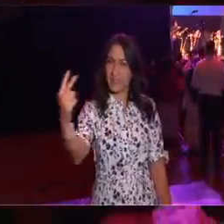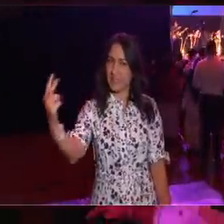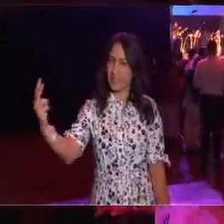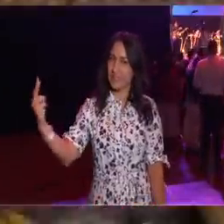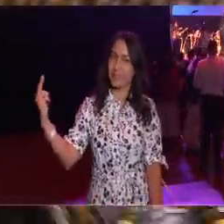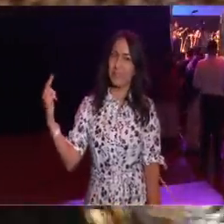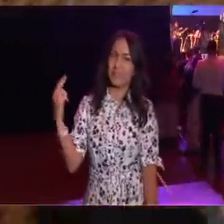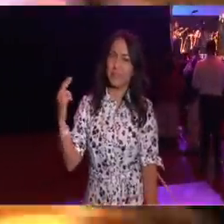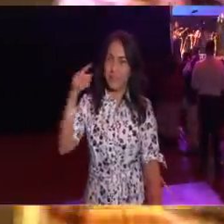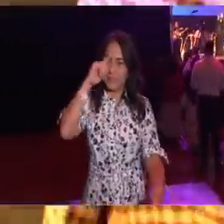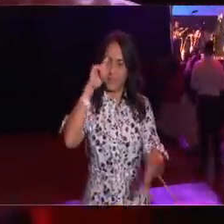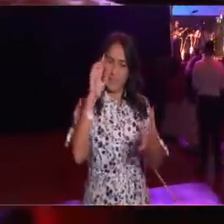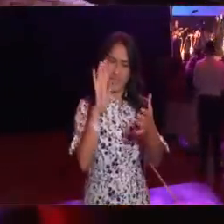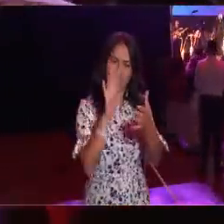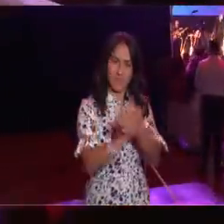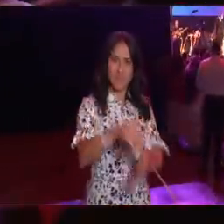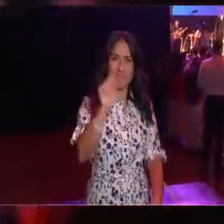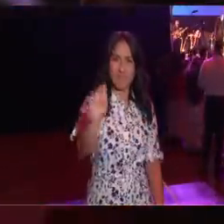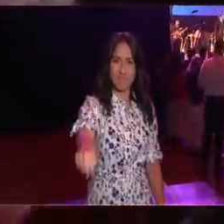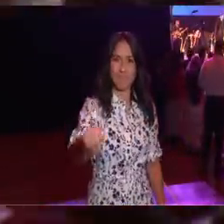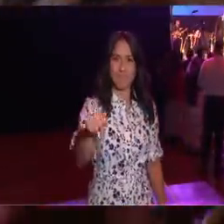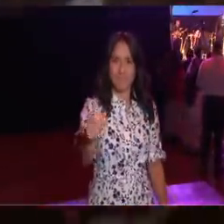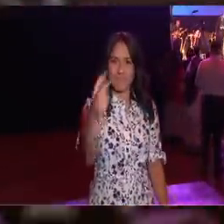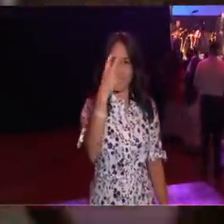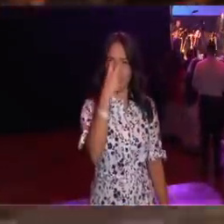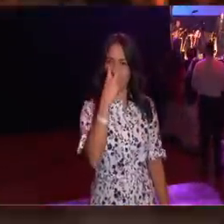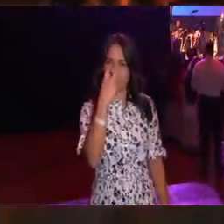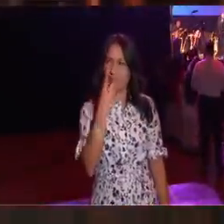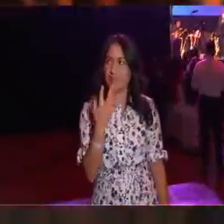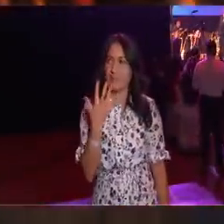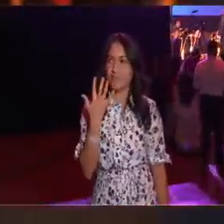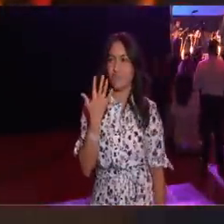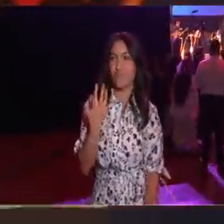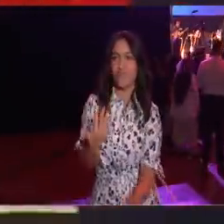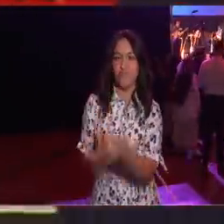Choice but to believe. My doubts are burning